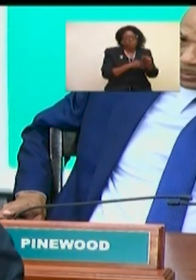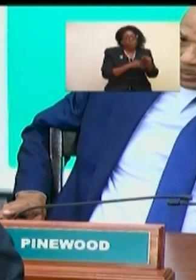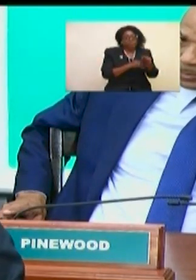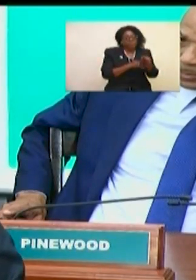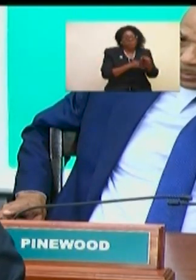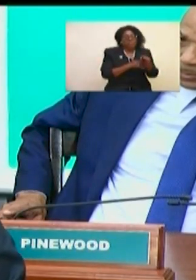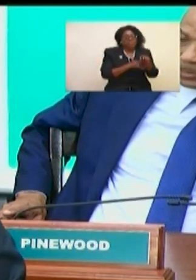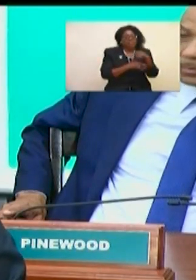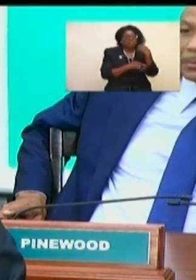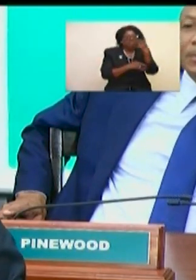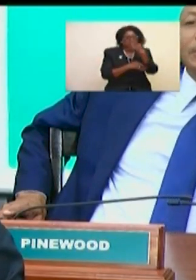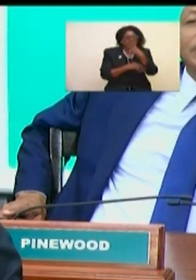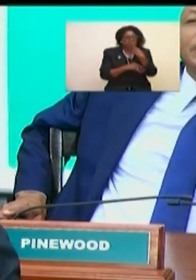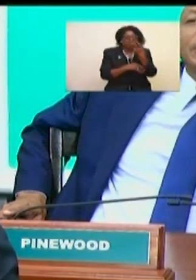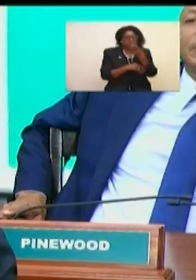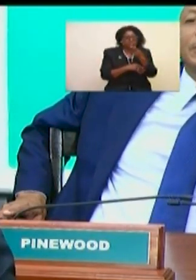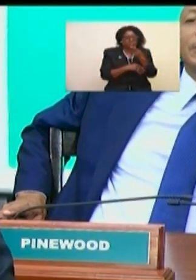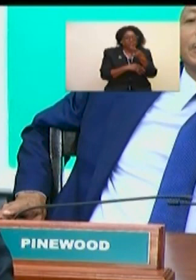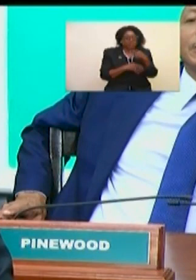right, speaks to about